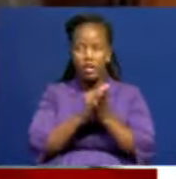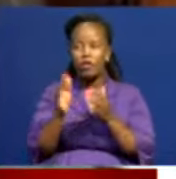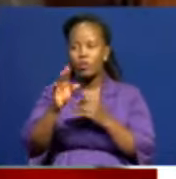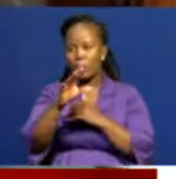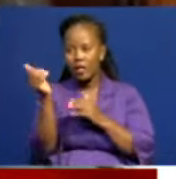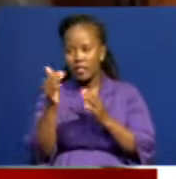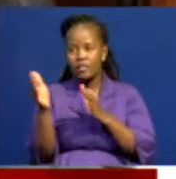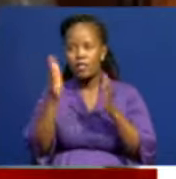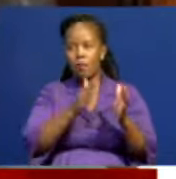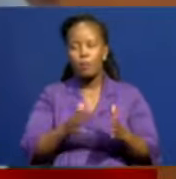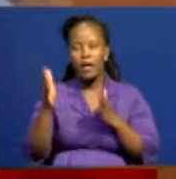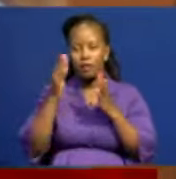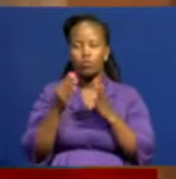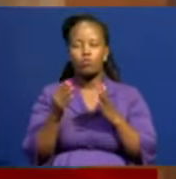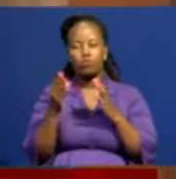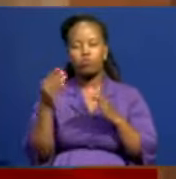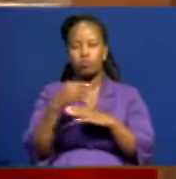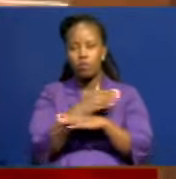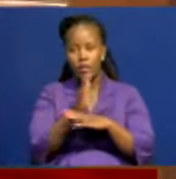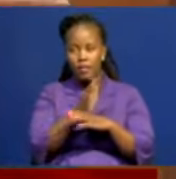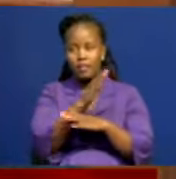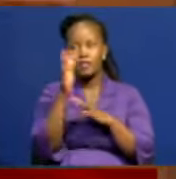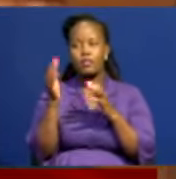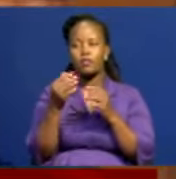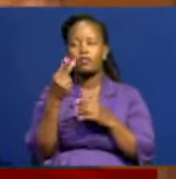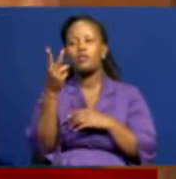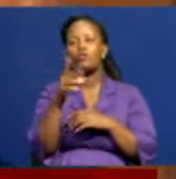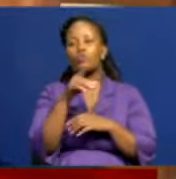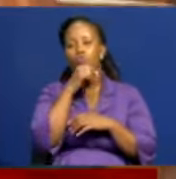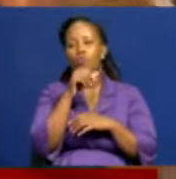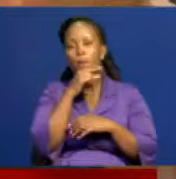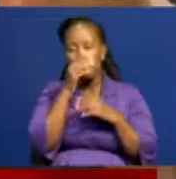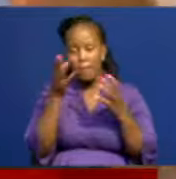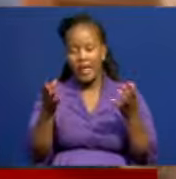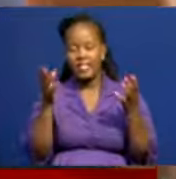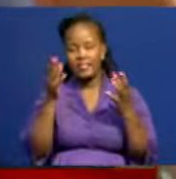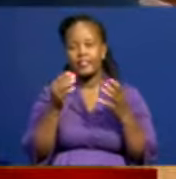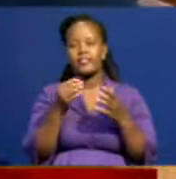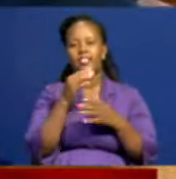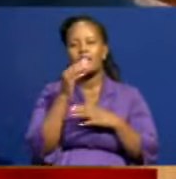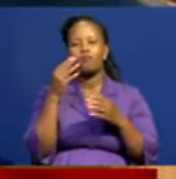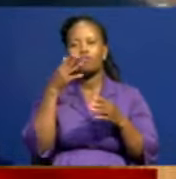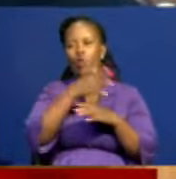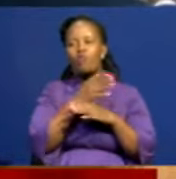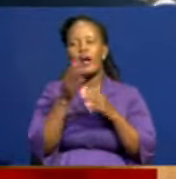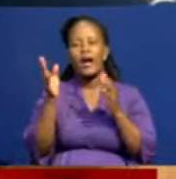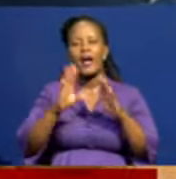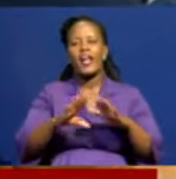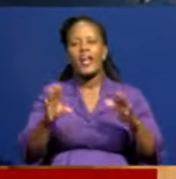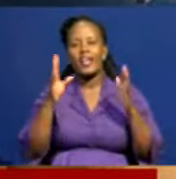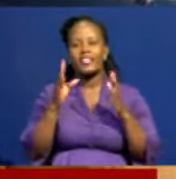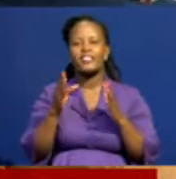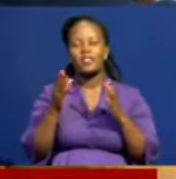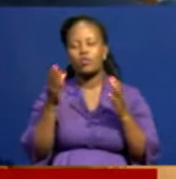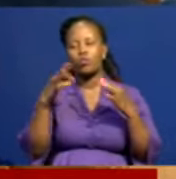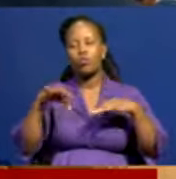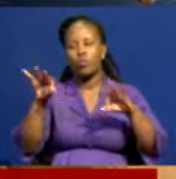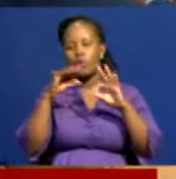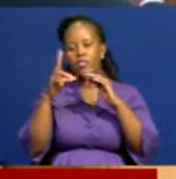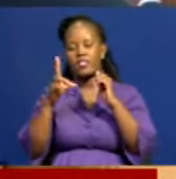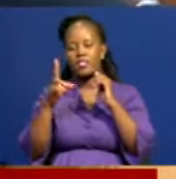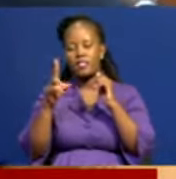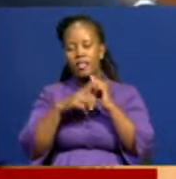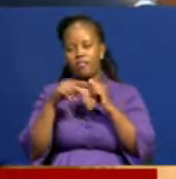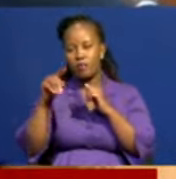to defraud Ashok Rupshishan and Hintin Kumar Amtilal Raja of a parcel of land measuring 7.3